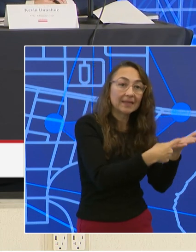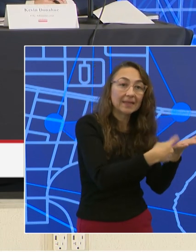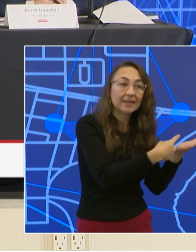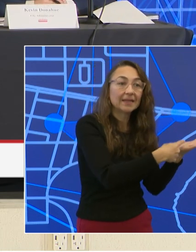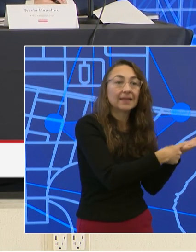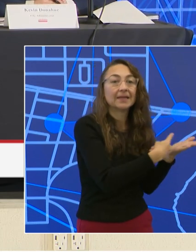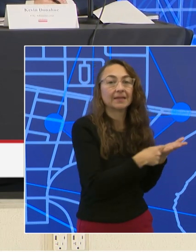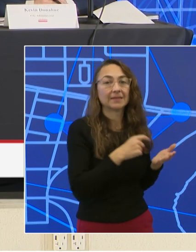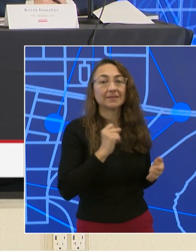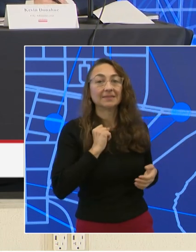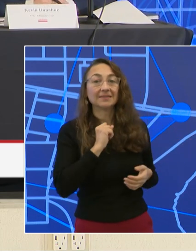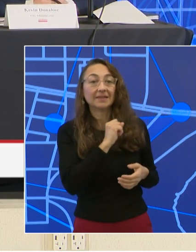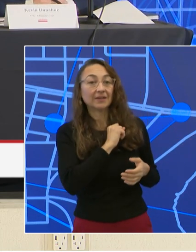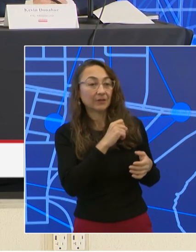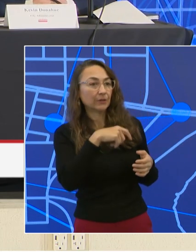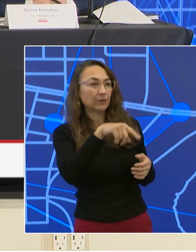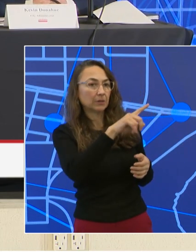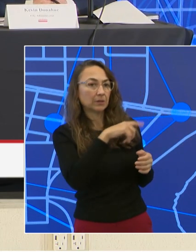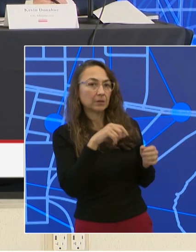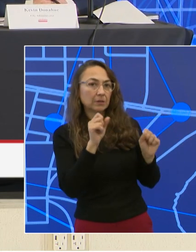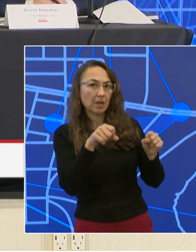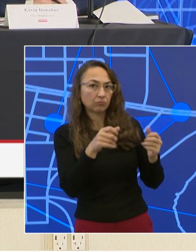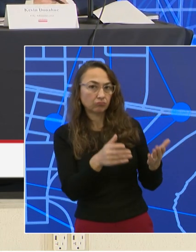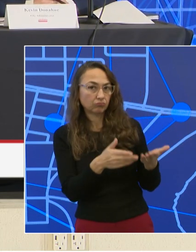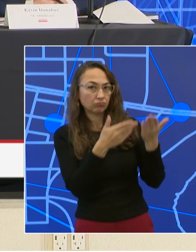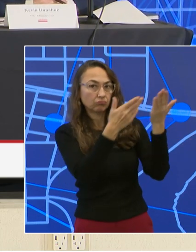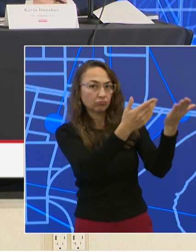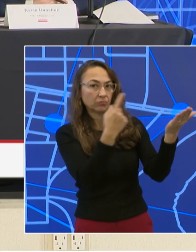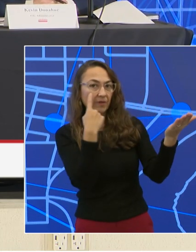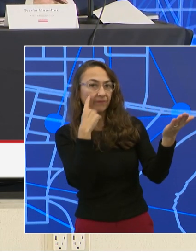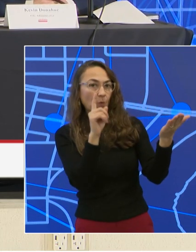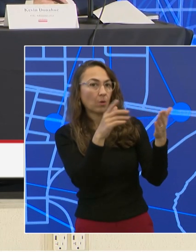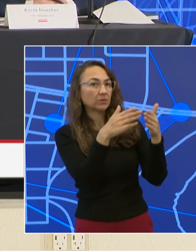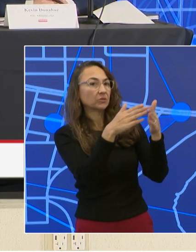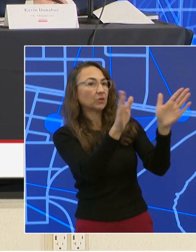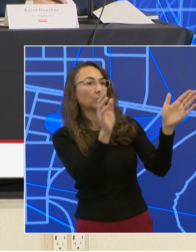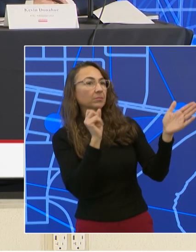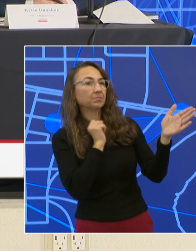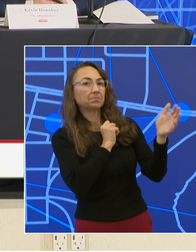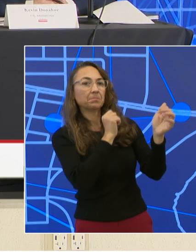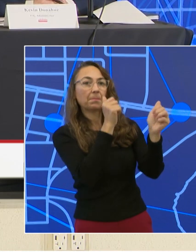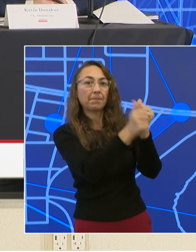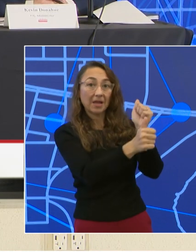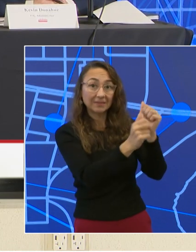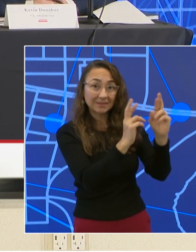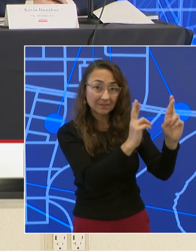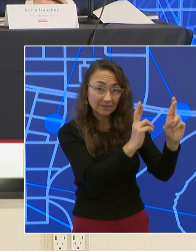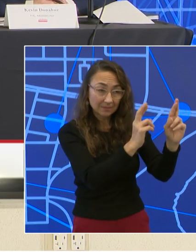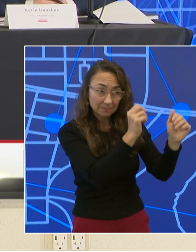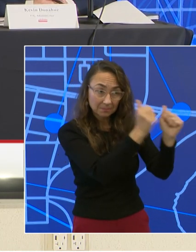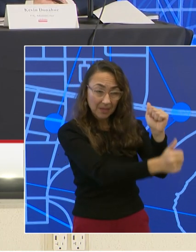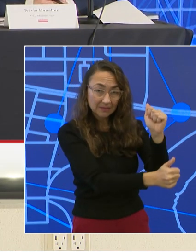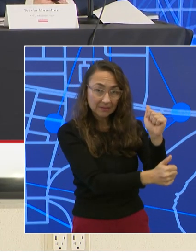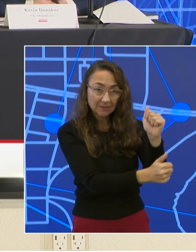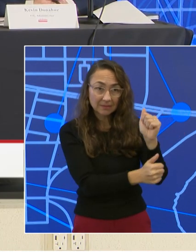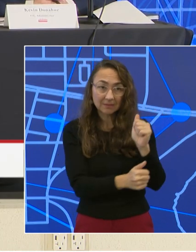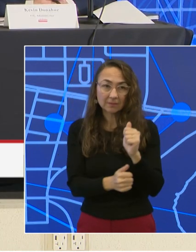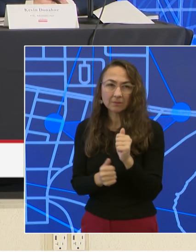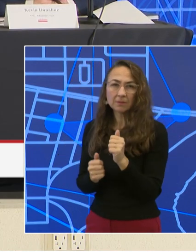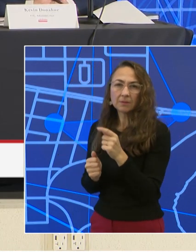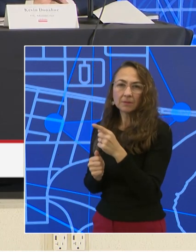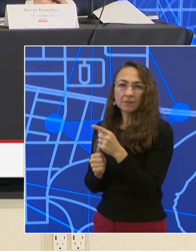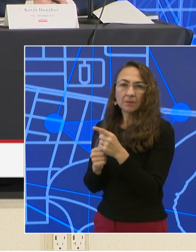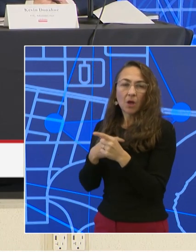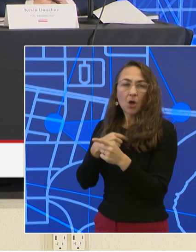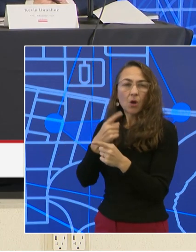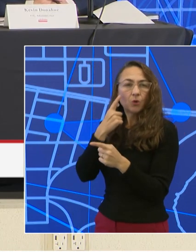go to the entire floor before it closes session, and we hope it does. I know you were on the Hill. I heard you were on the Hill last